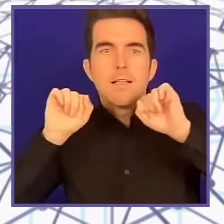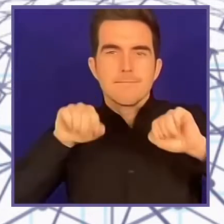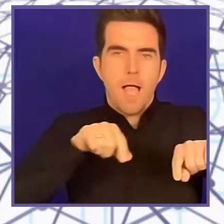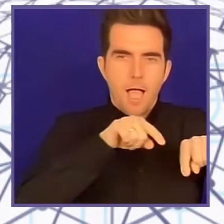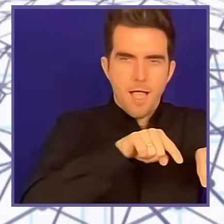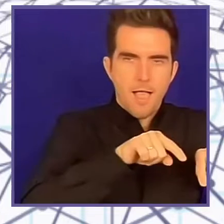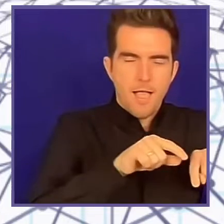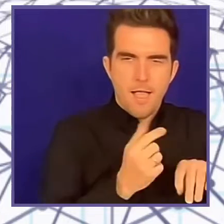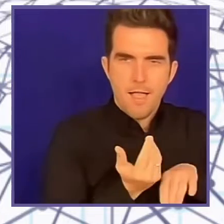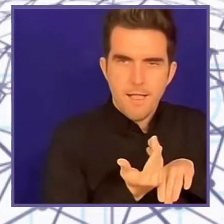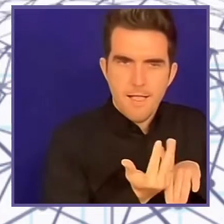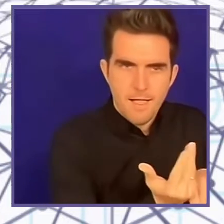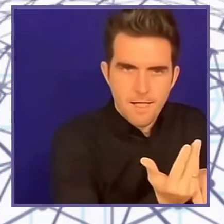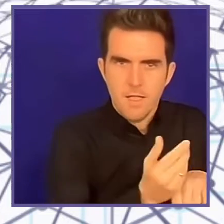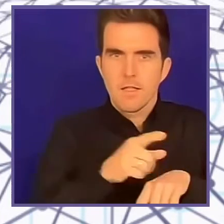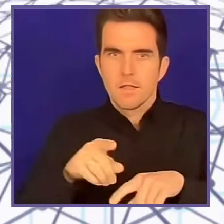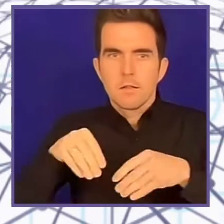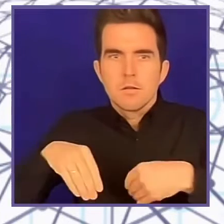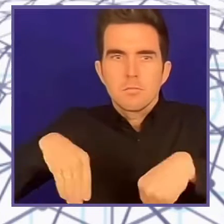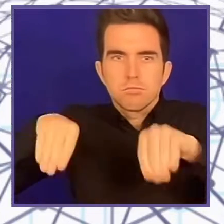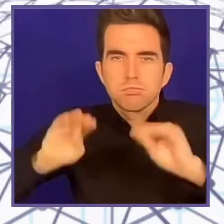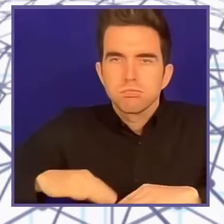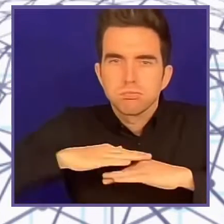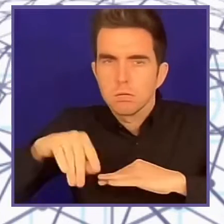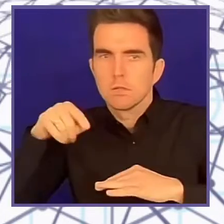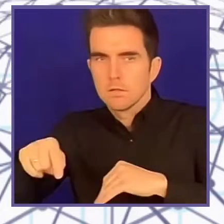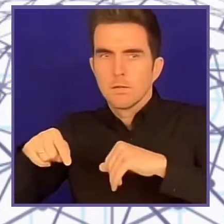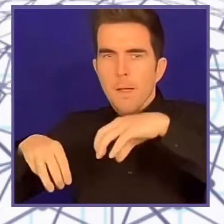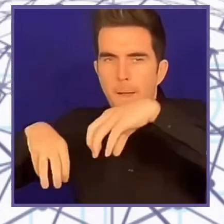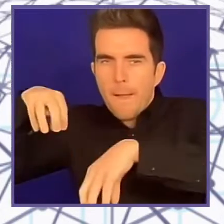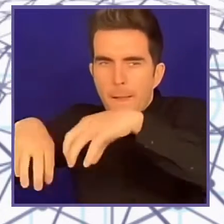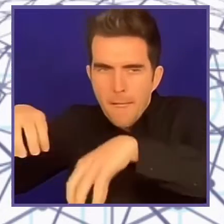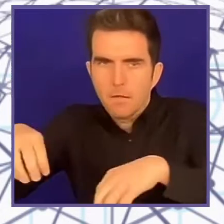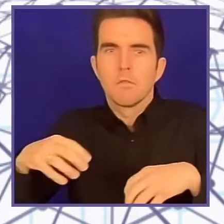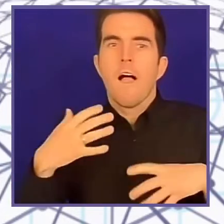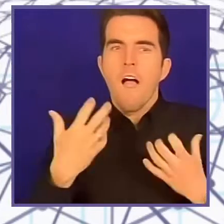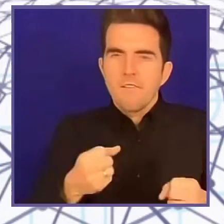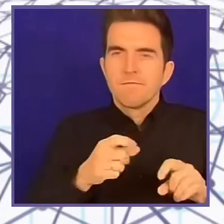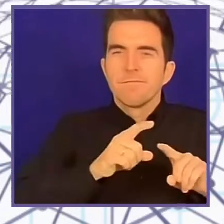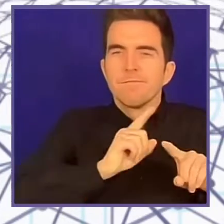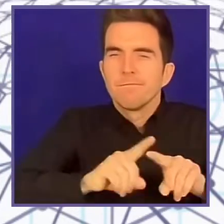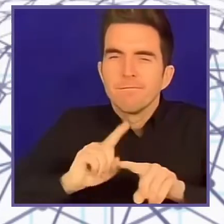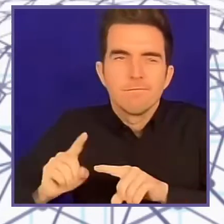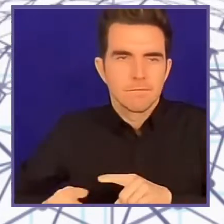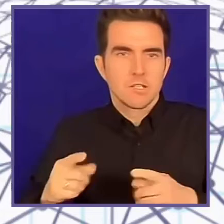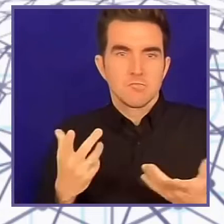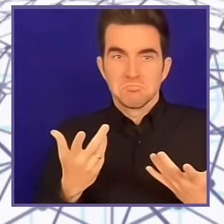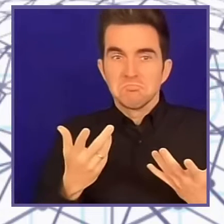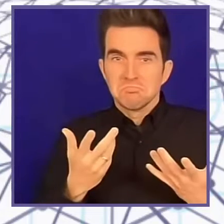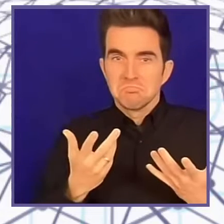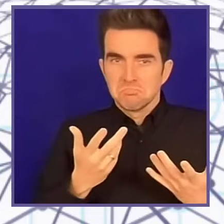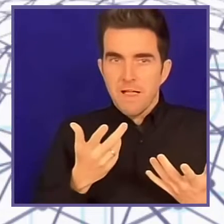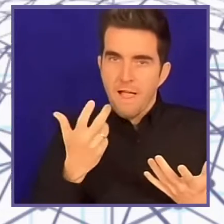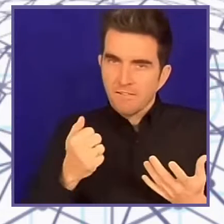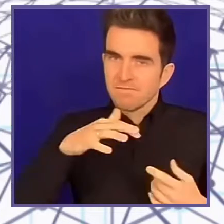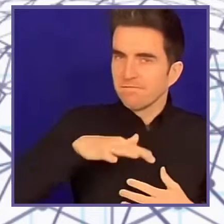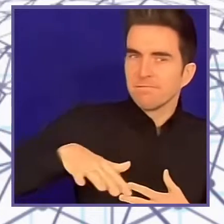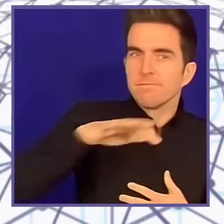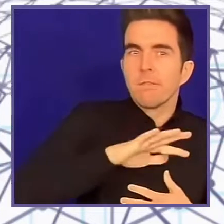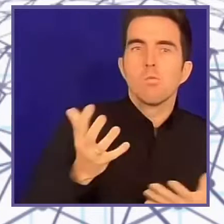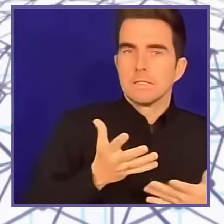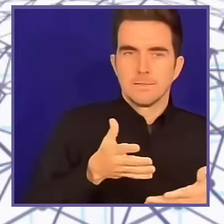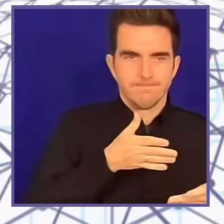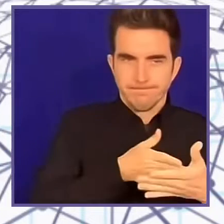and try that out. Come and see how their wheelchair feels on surfaces like this in a safe